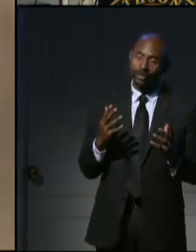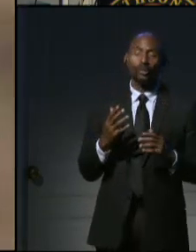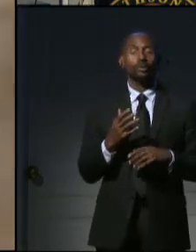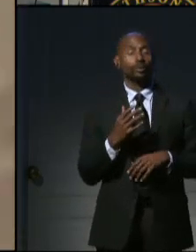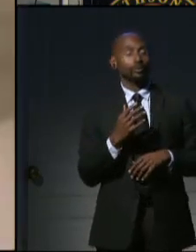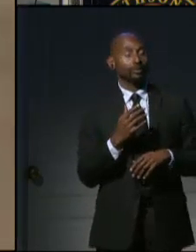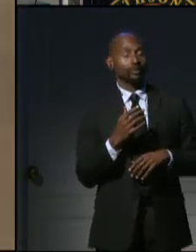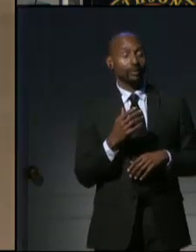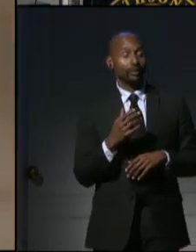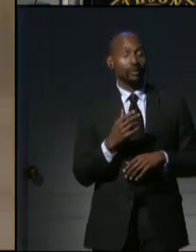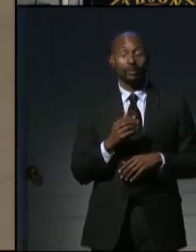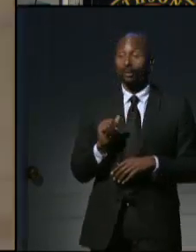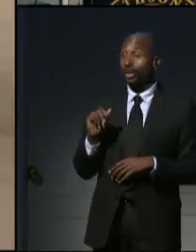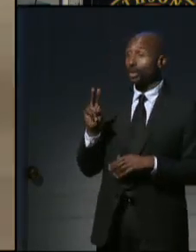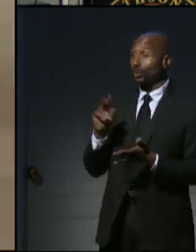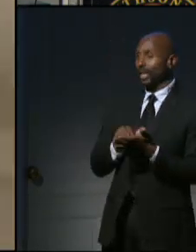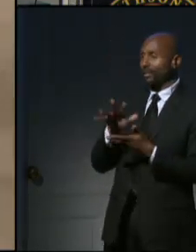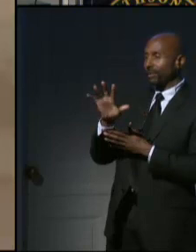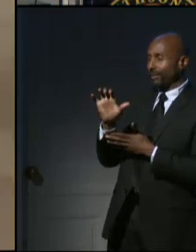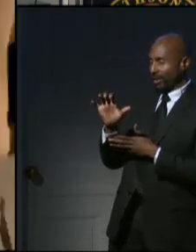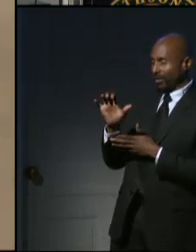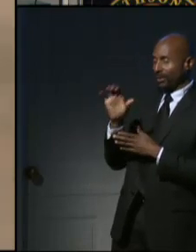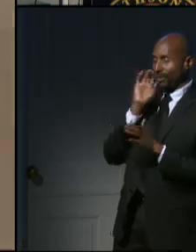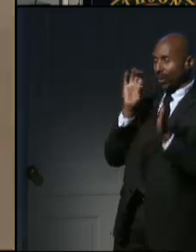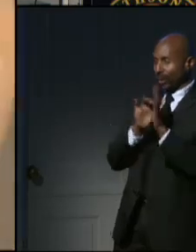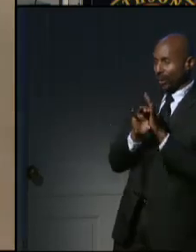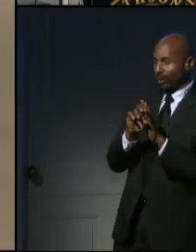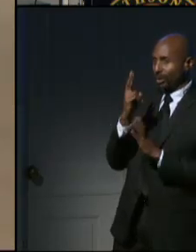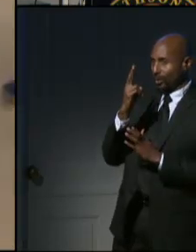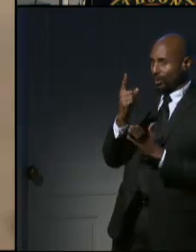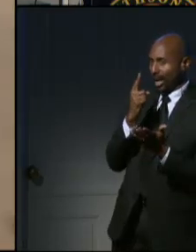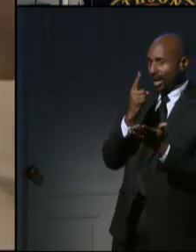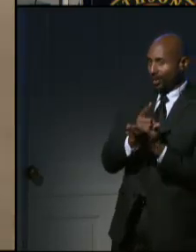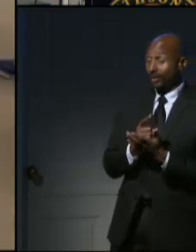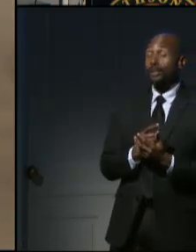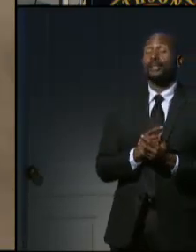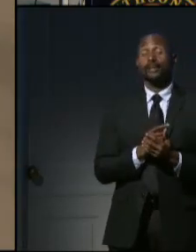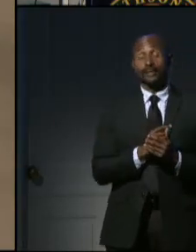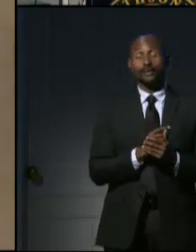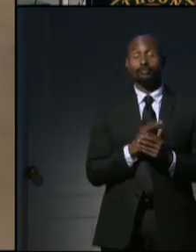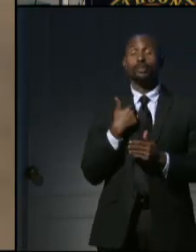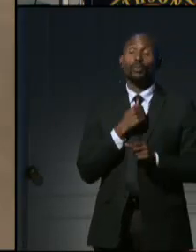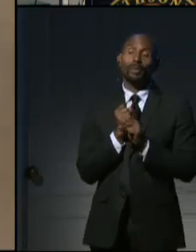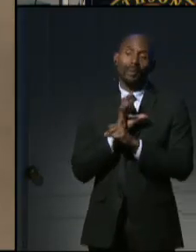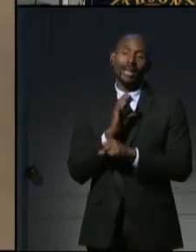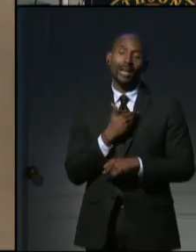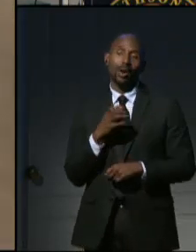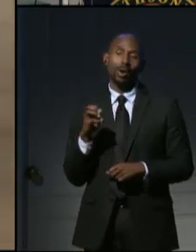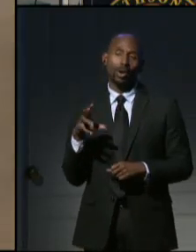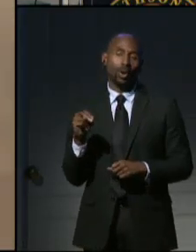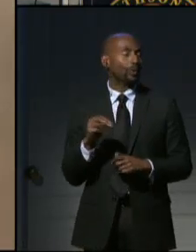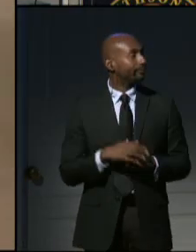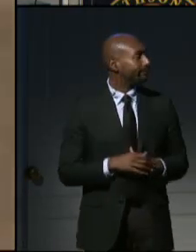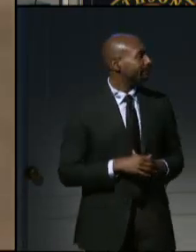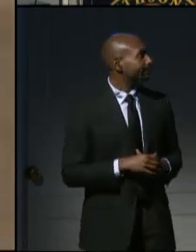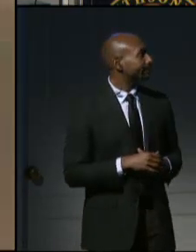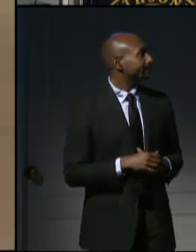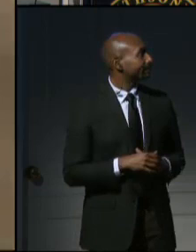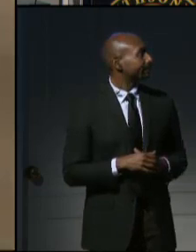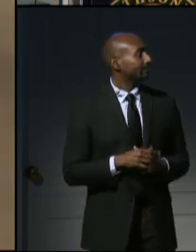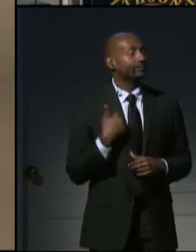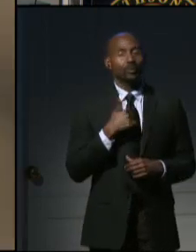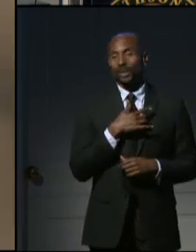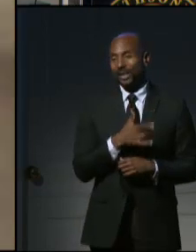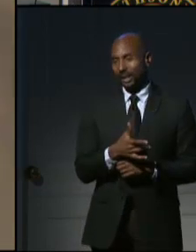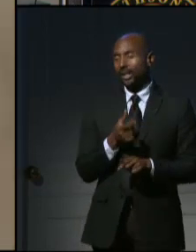doing. 2,500 photos, 2 hours. So we created our own. We tend to